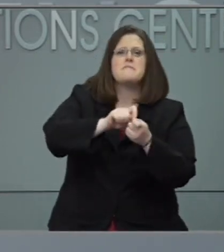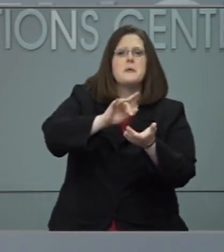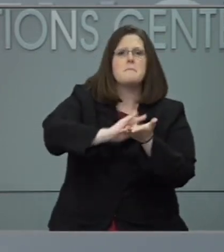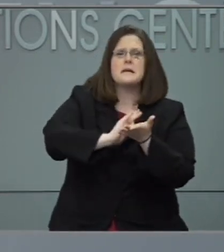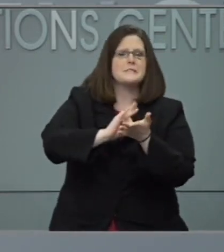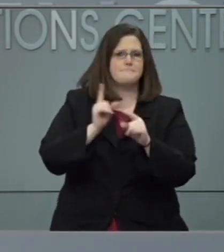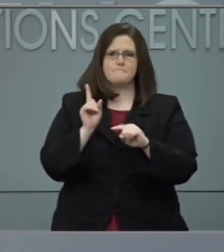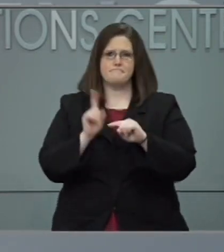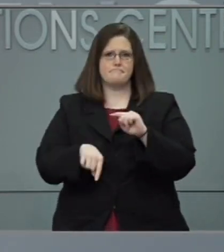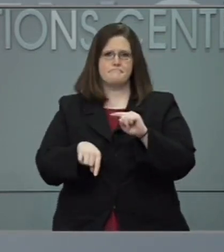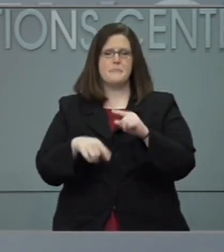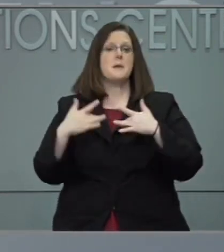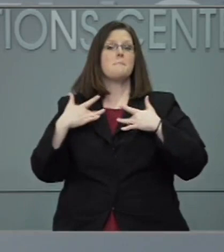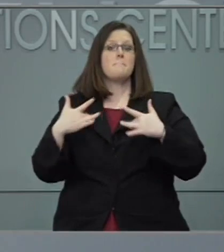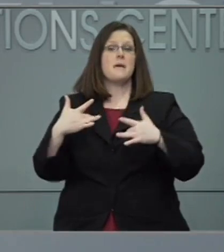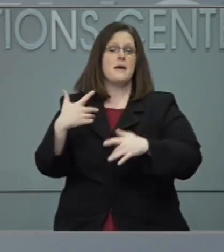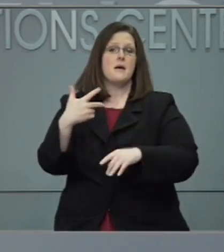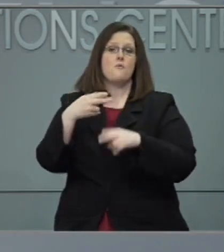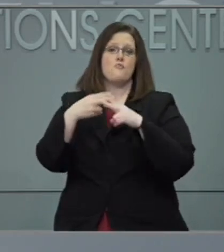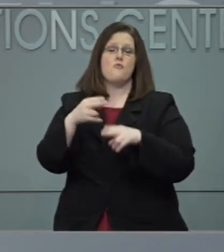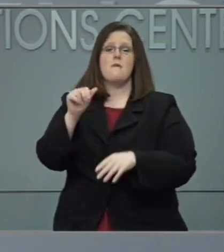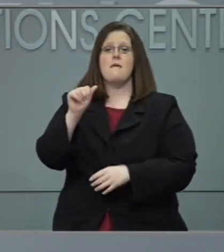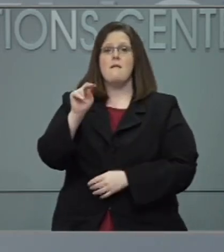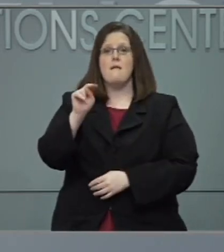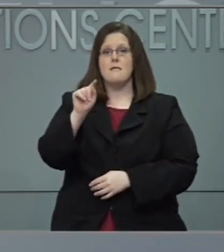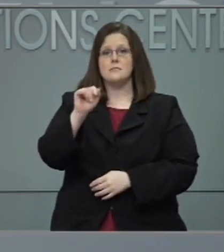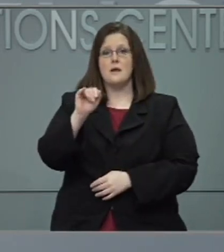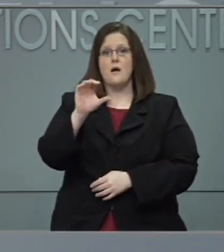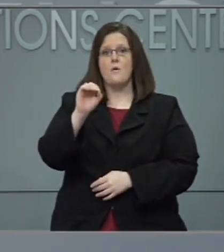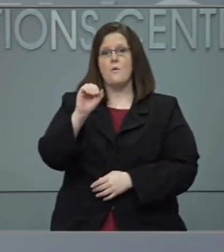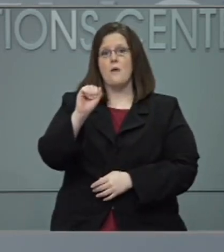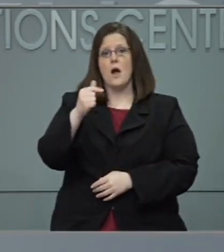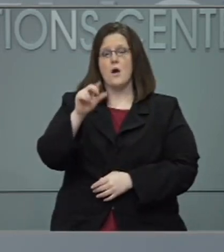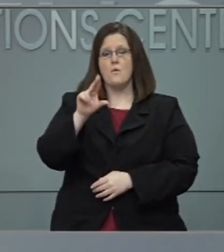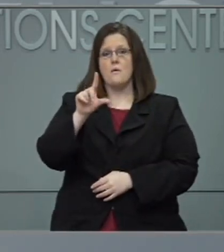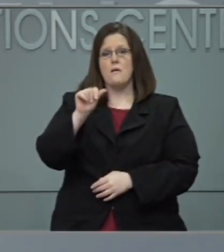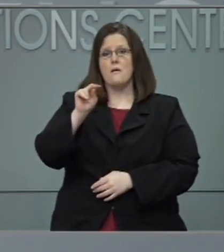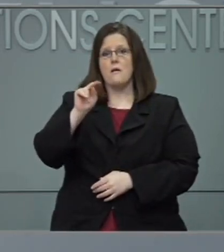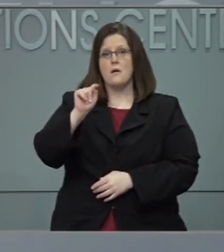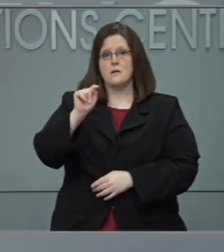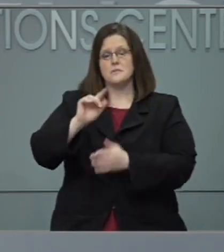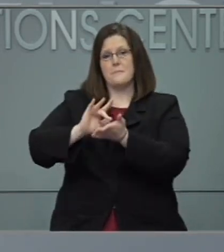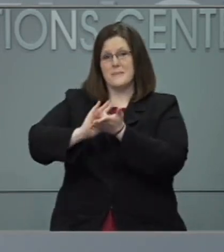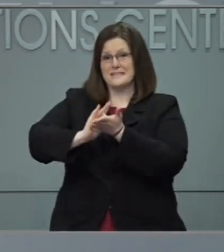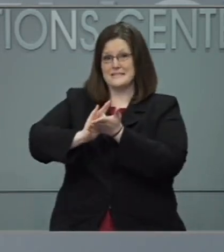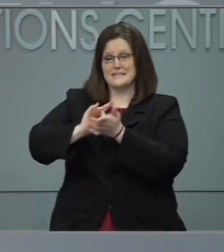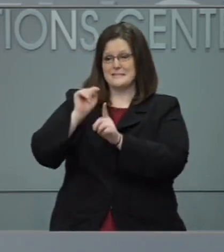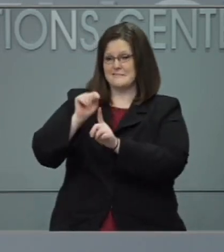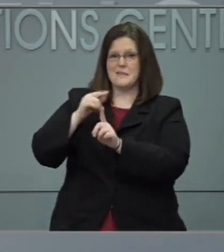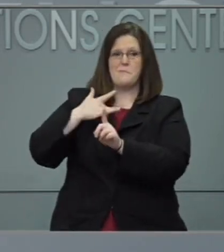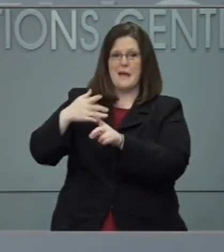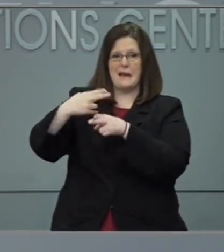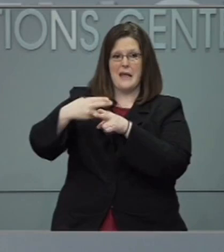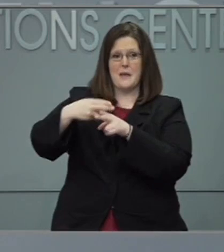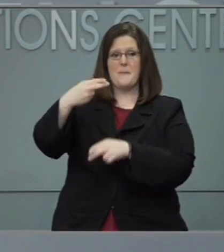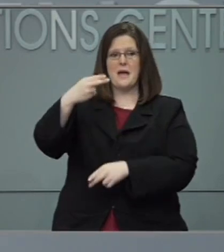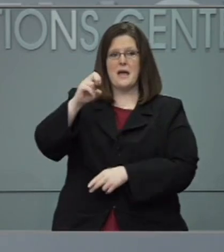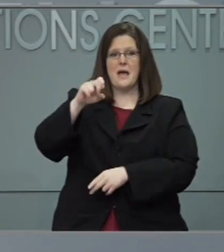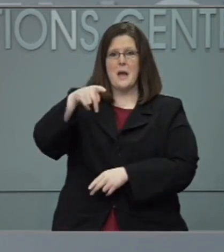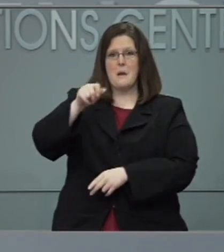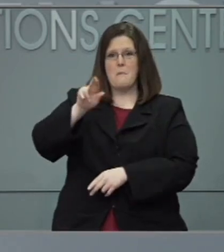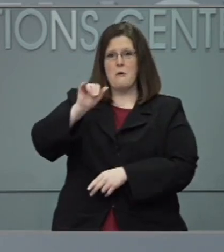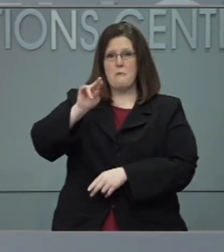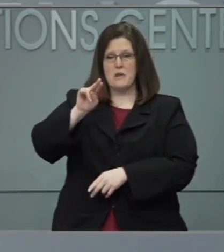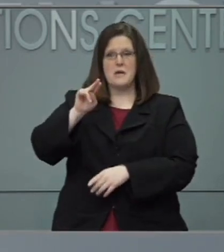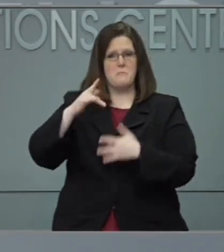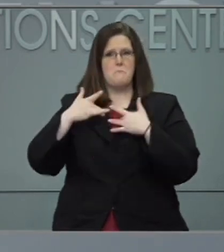drug or a blood thinner called heparin is used to treat blood clots. But in this case, administration of heparin may be